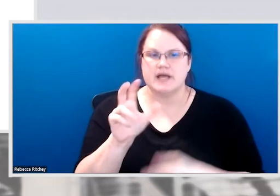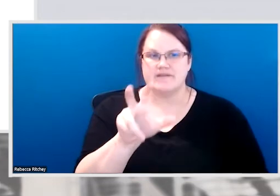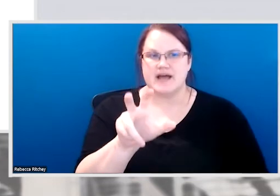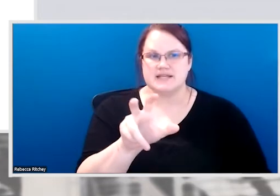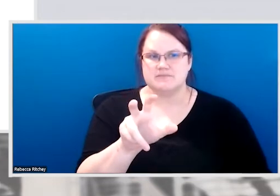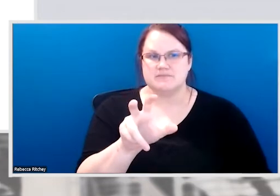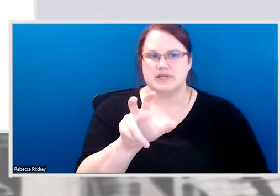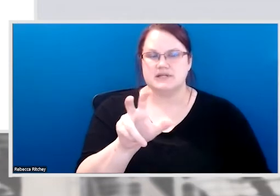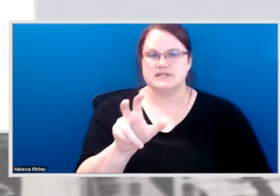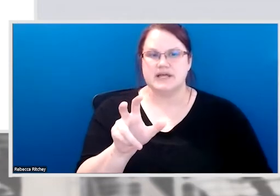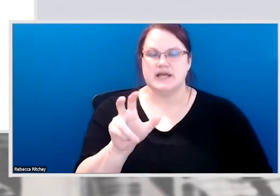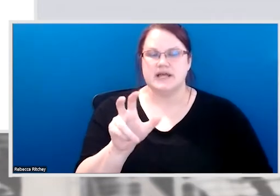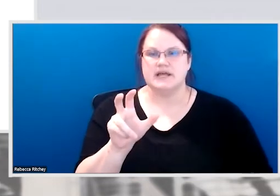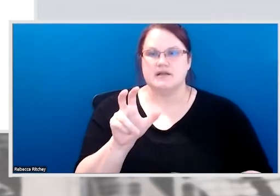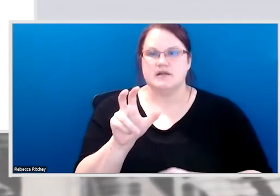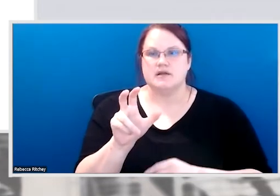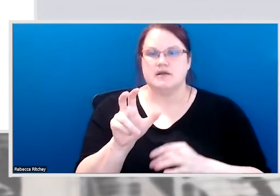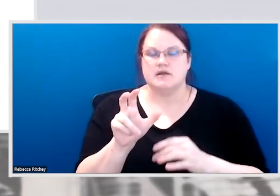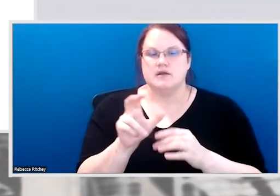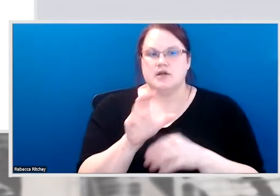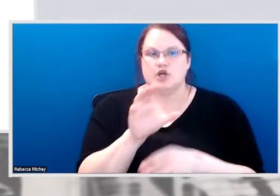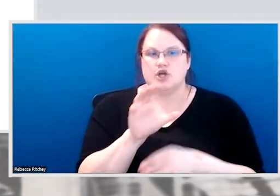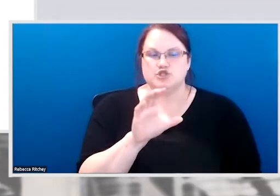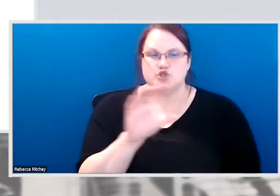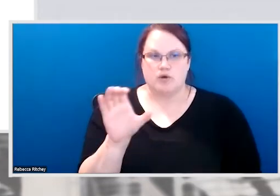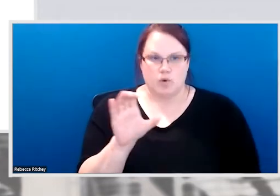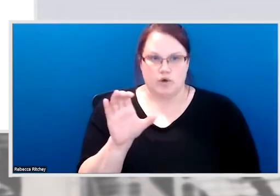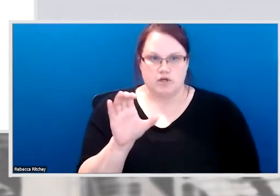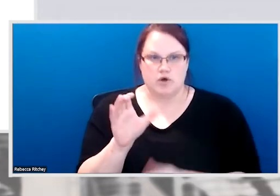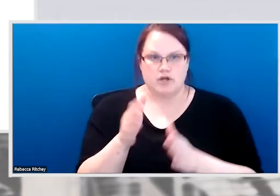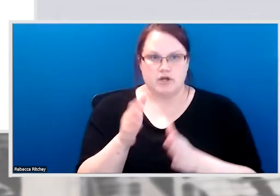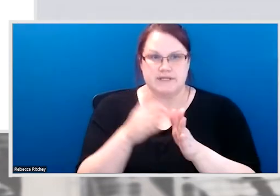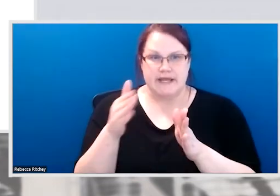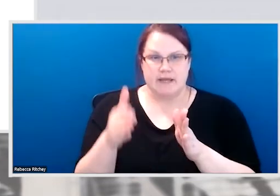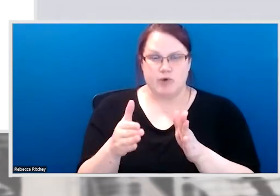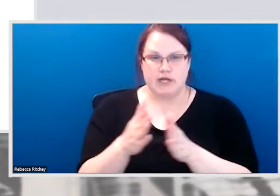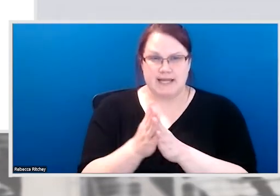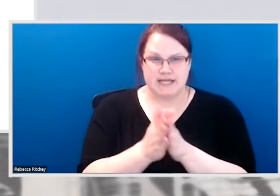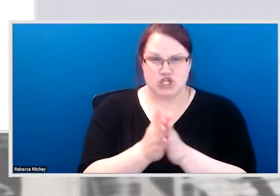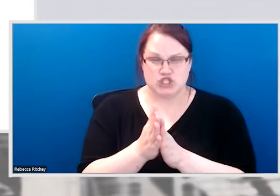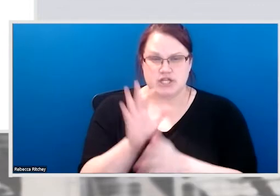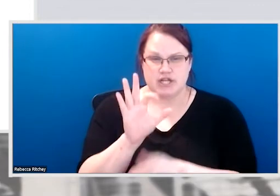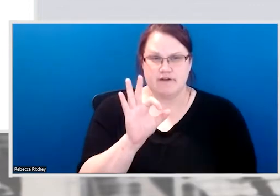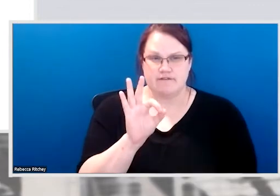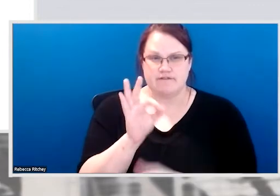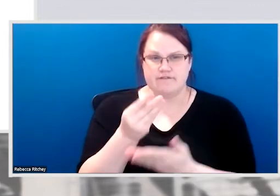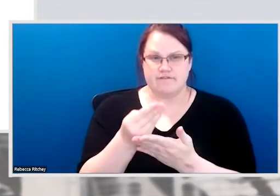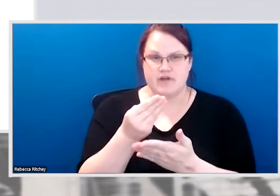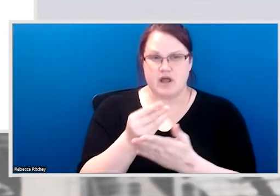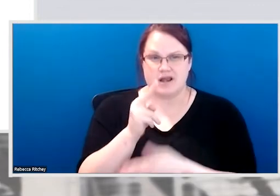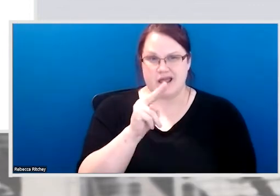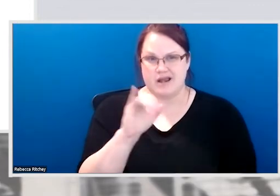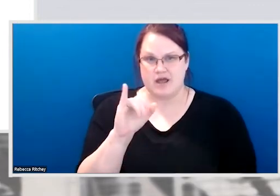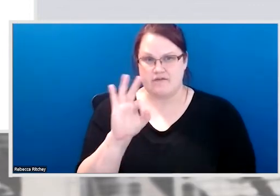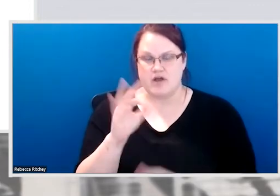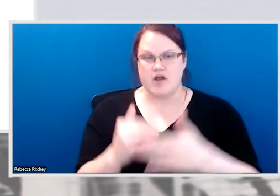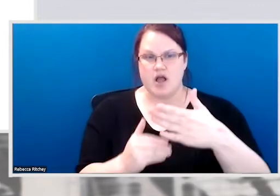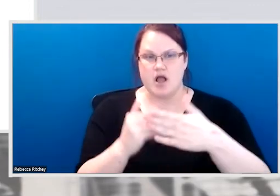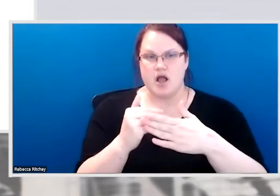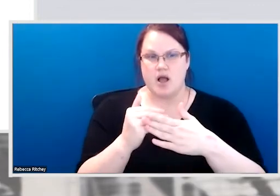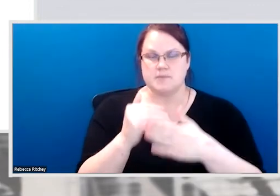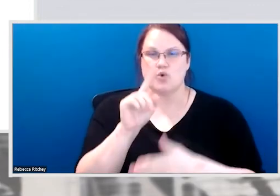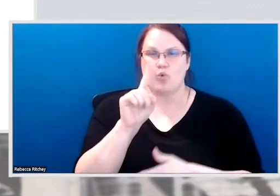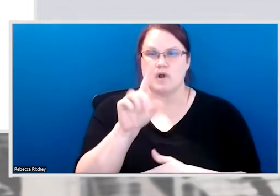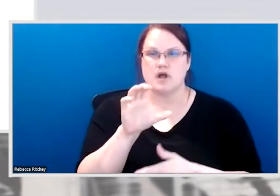our commercial corridors is our Neighborhood Initiatives Fund program. It provides grants of up to $100,000